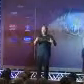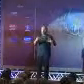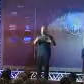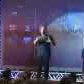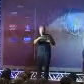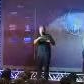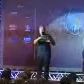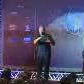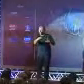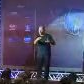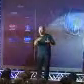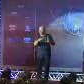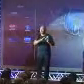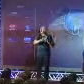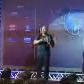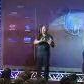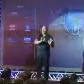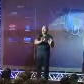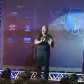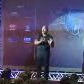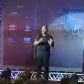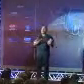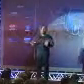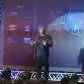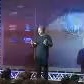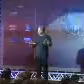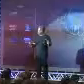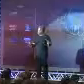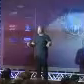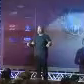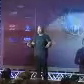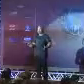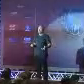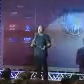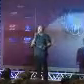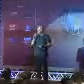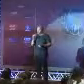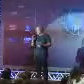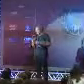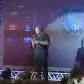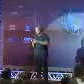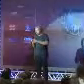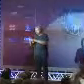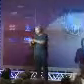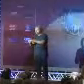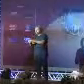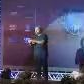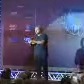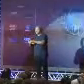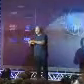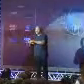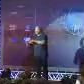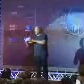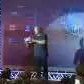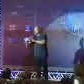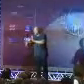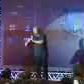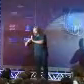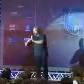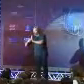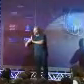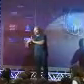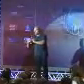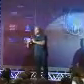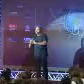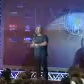Linux, including one by the National Security Administration of the United States.